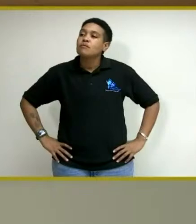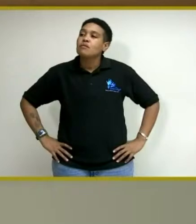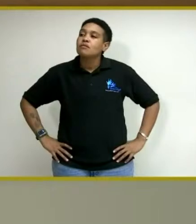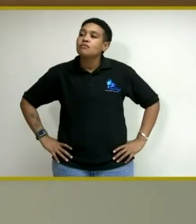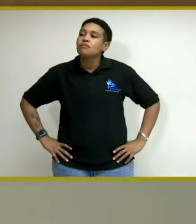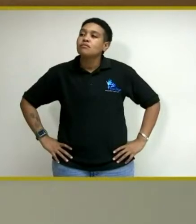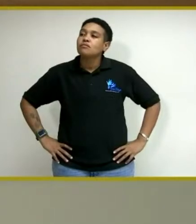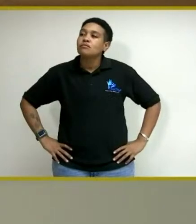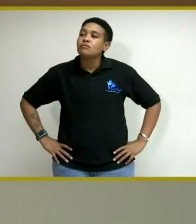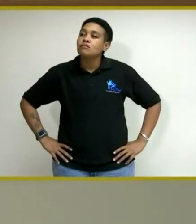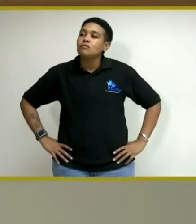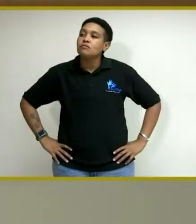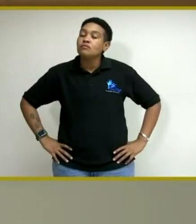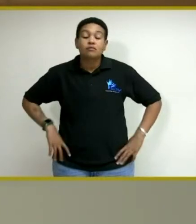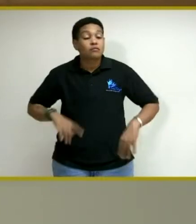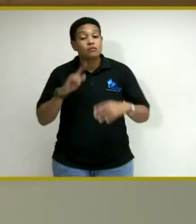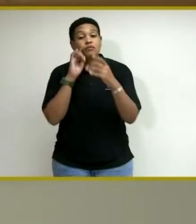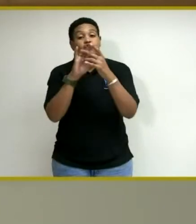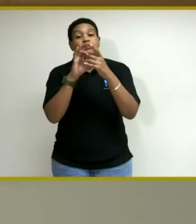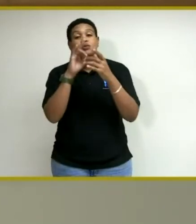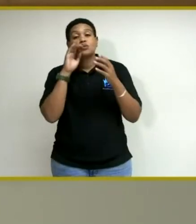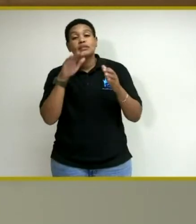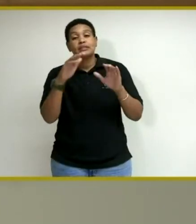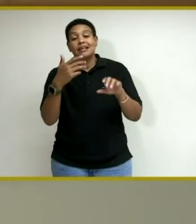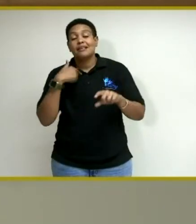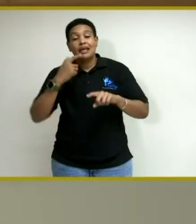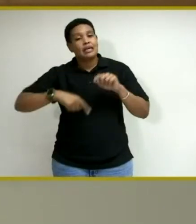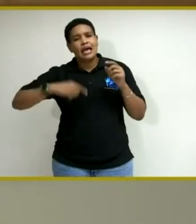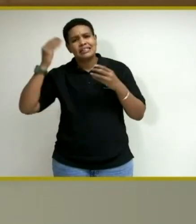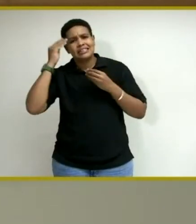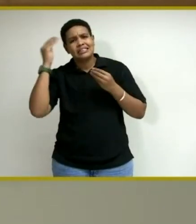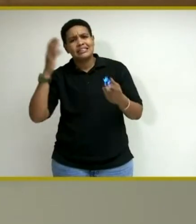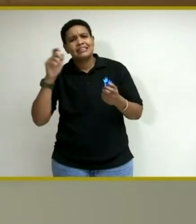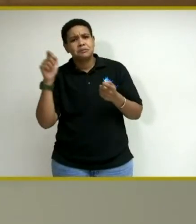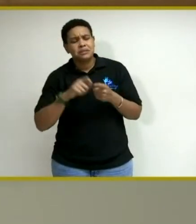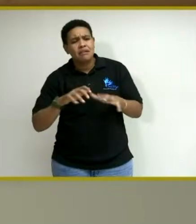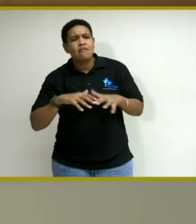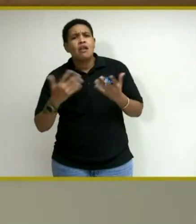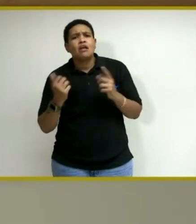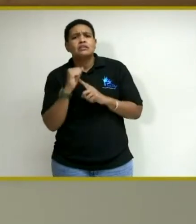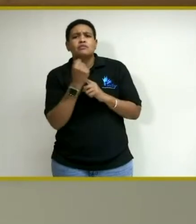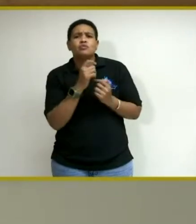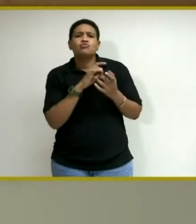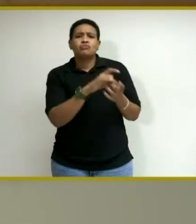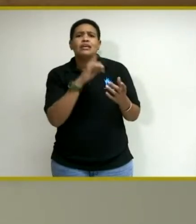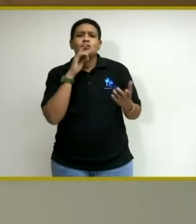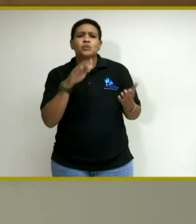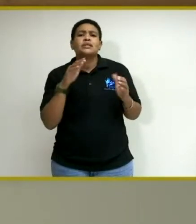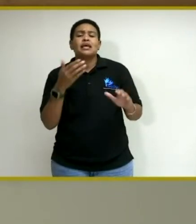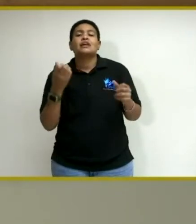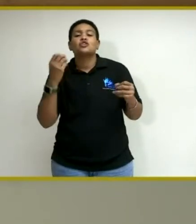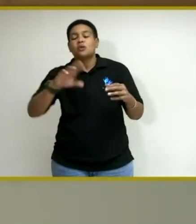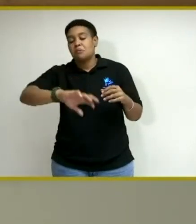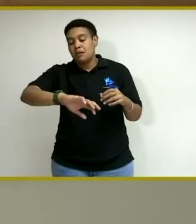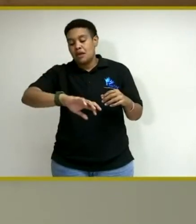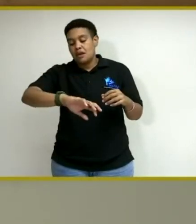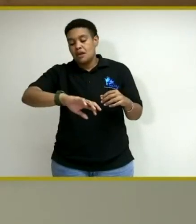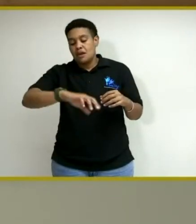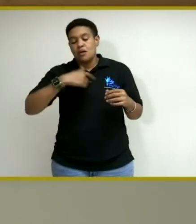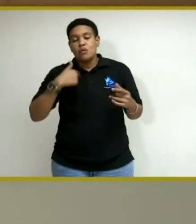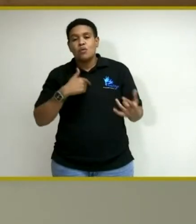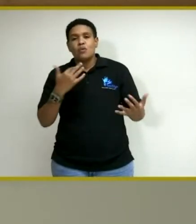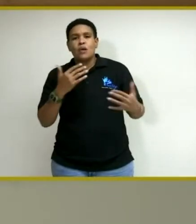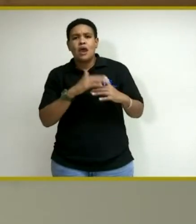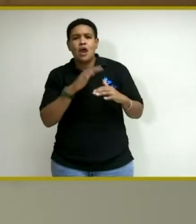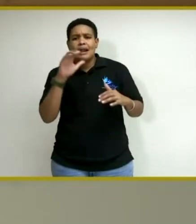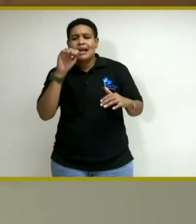would surround the investigation on the deaths. So many of them we are waiting on the